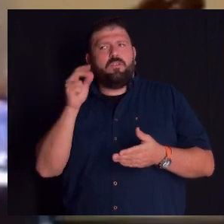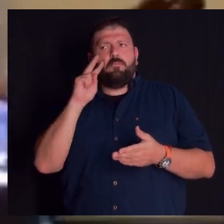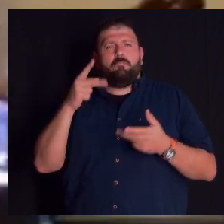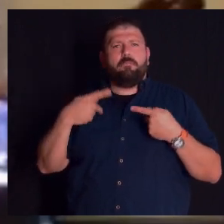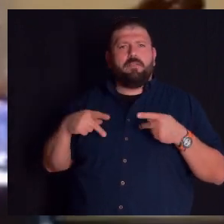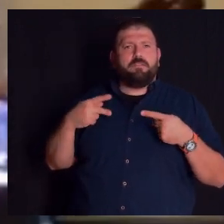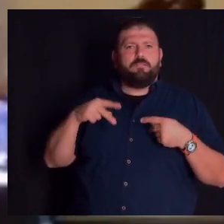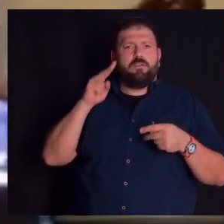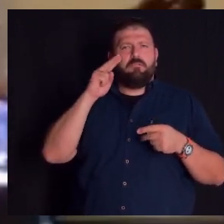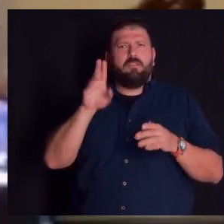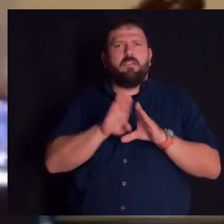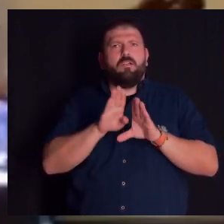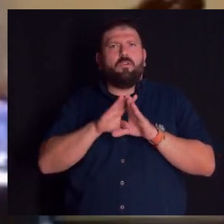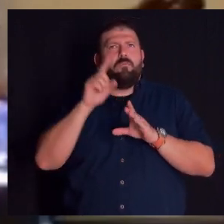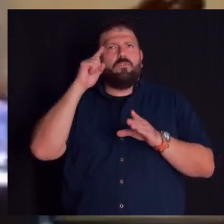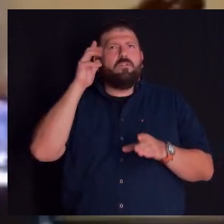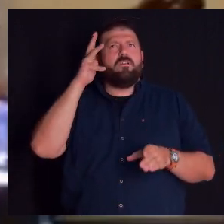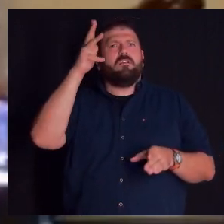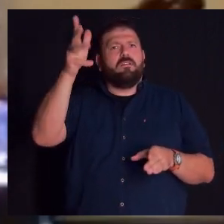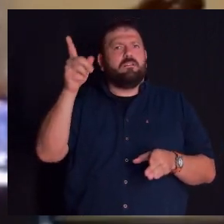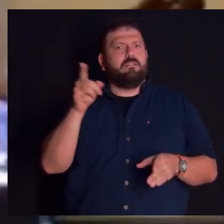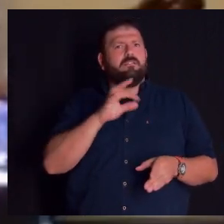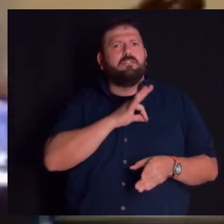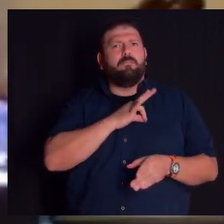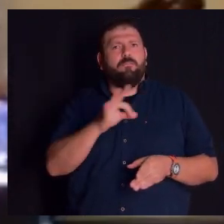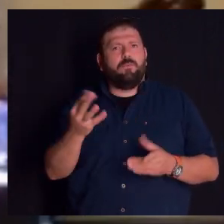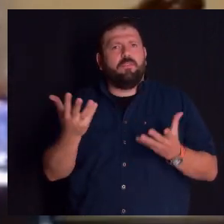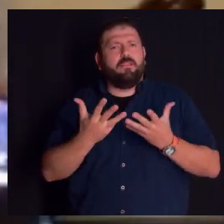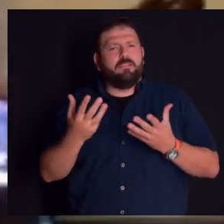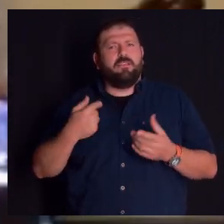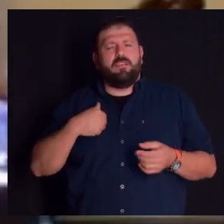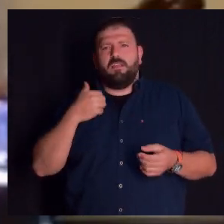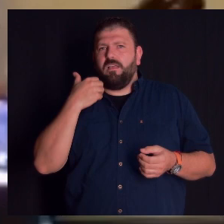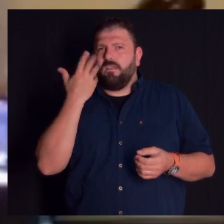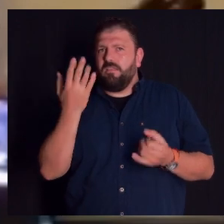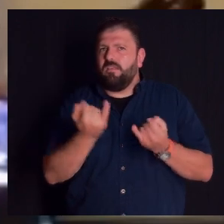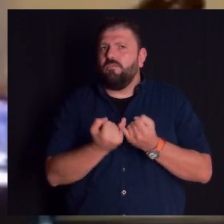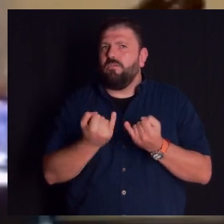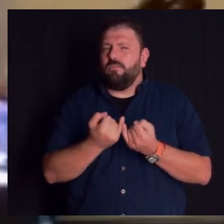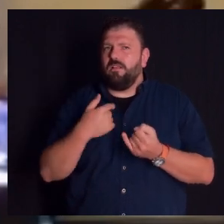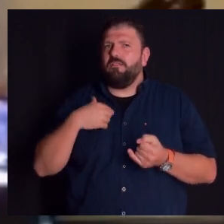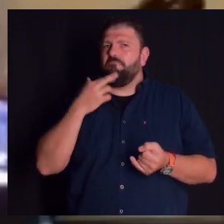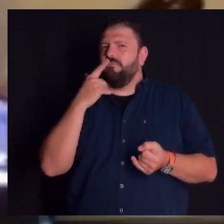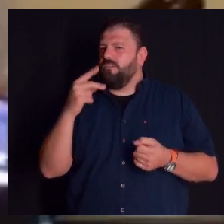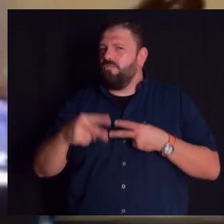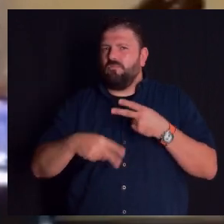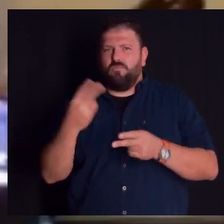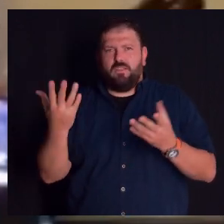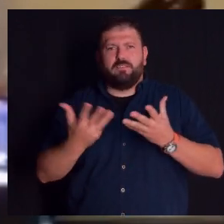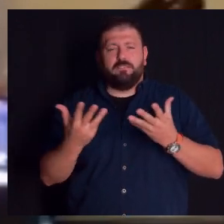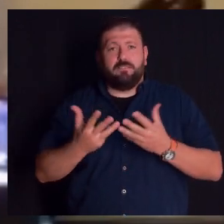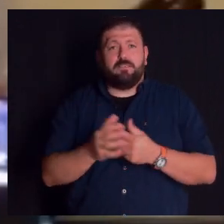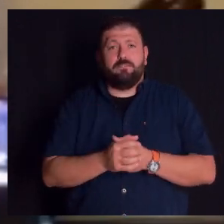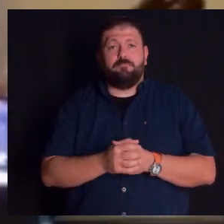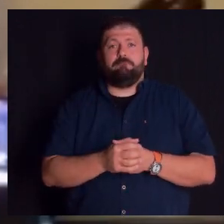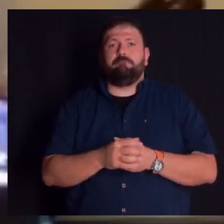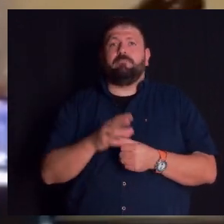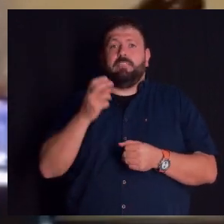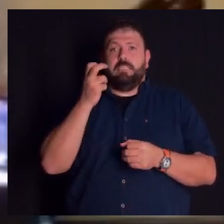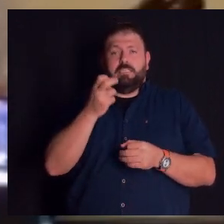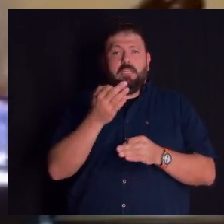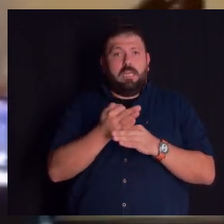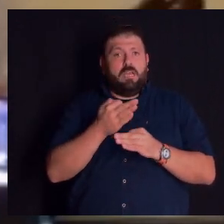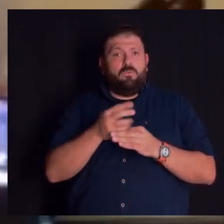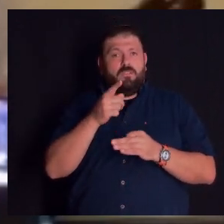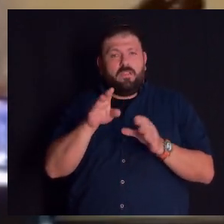looked vi at más the allá others and que I se puede saw lograr muchas beyond. las cosas I y saw empecé that a it's hacerlo. possible to do great Fue, things. aparte de eso, la On top of constancia,